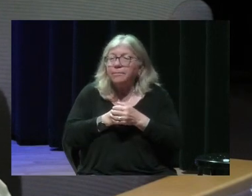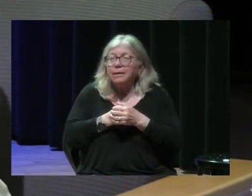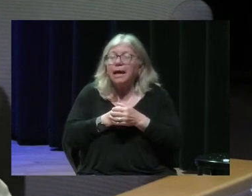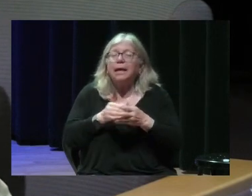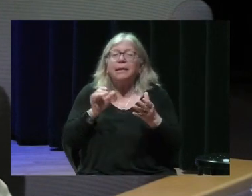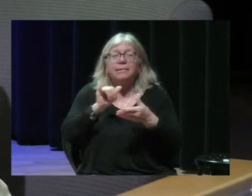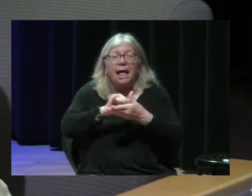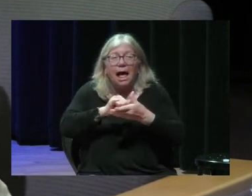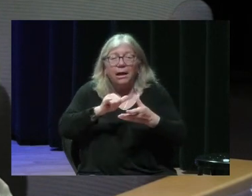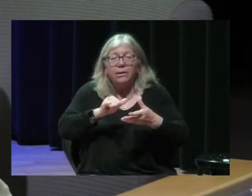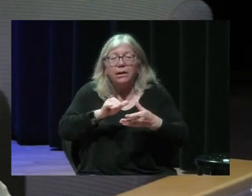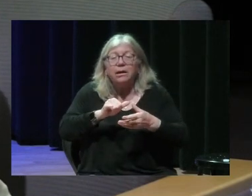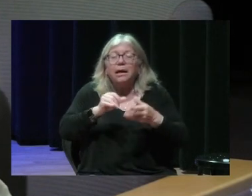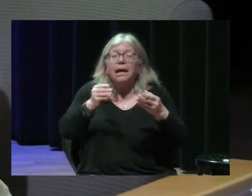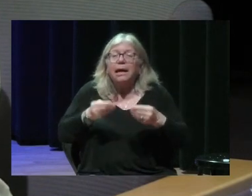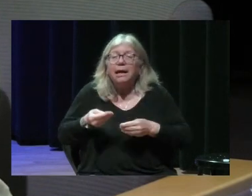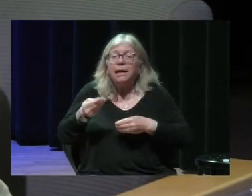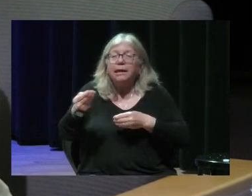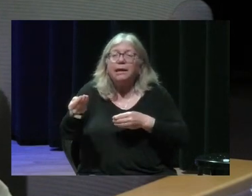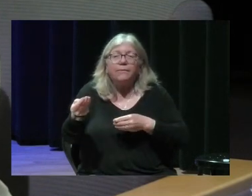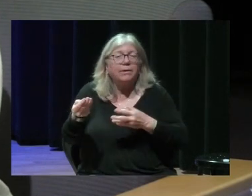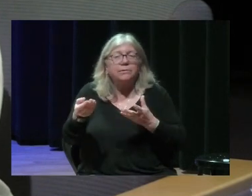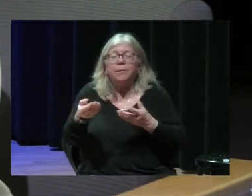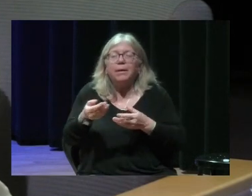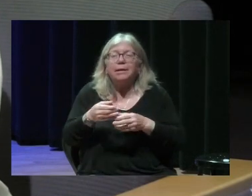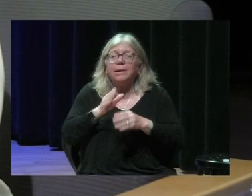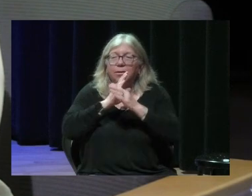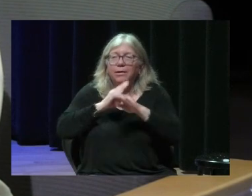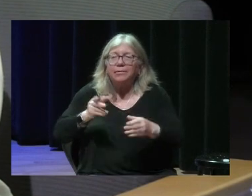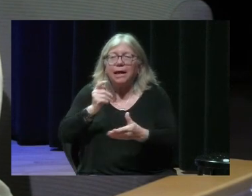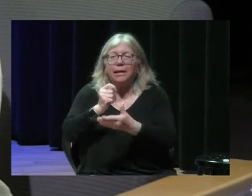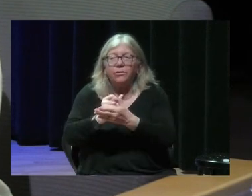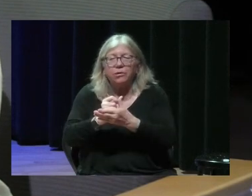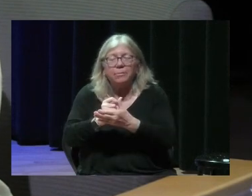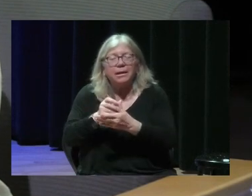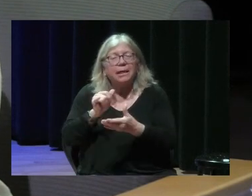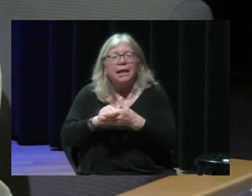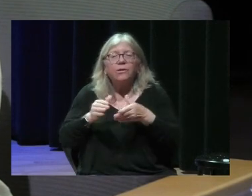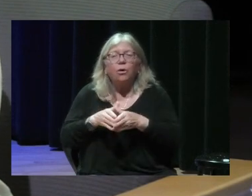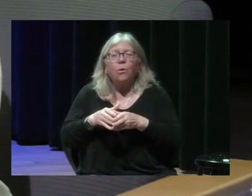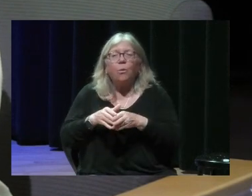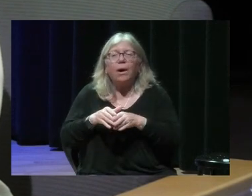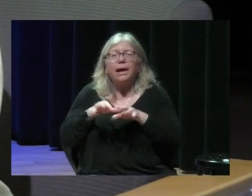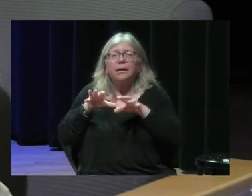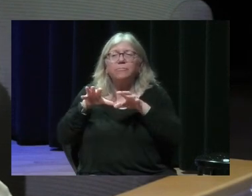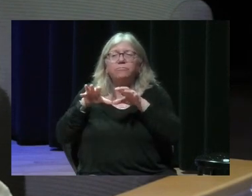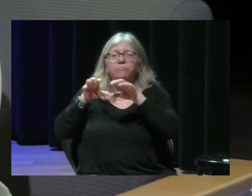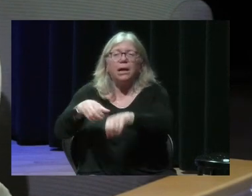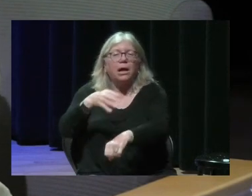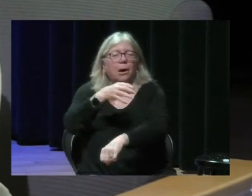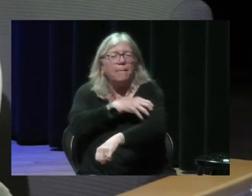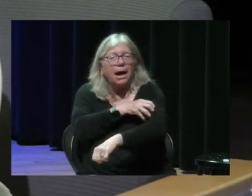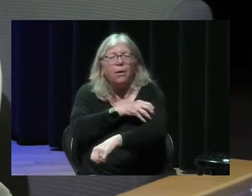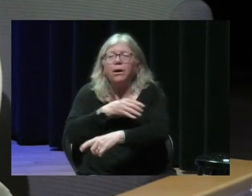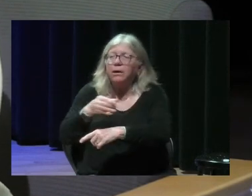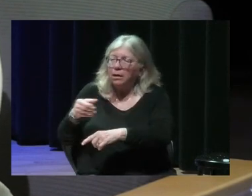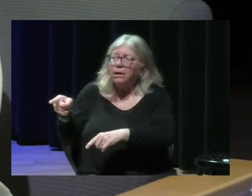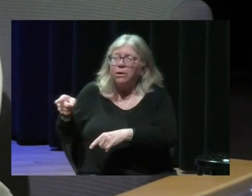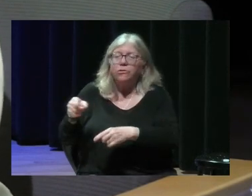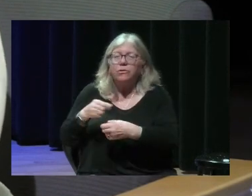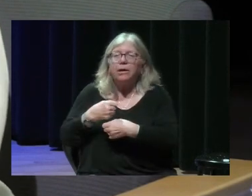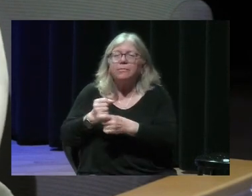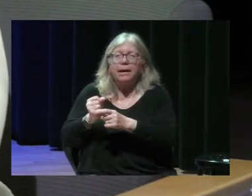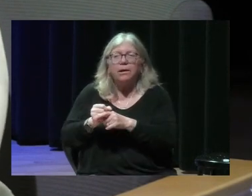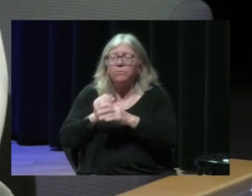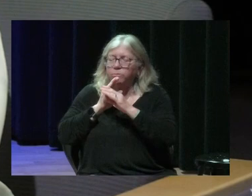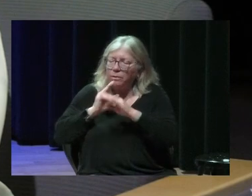is that giving someone the silent treatment is a way of taking power over them. She has made your stomach hurt for 2 days. That's